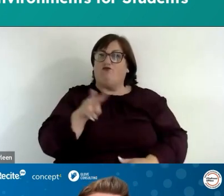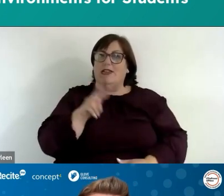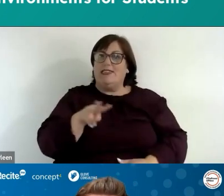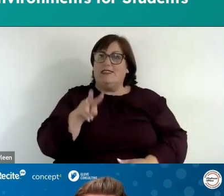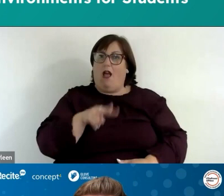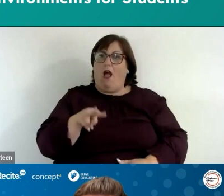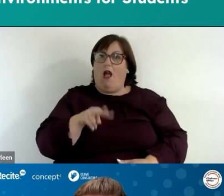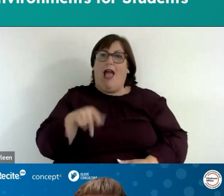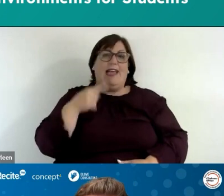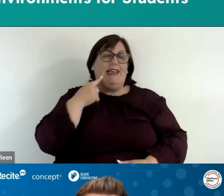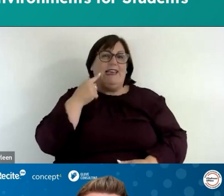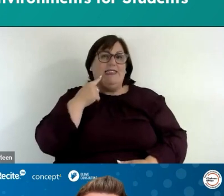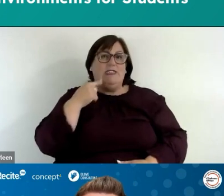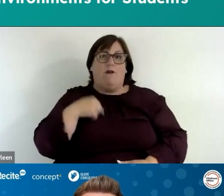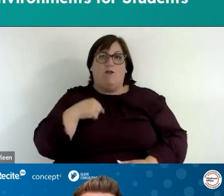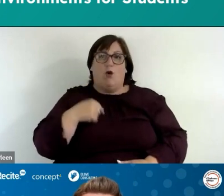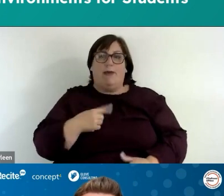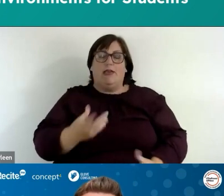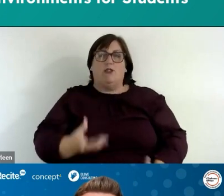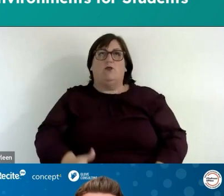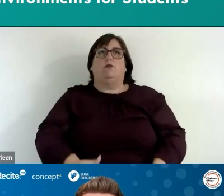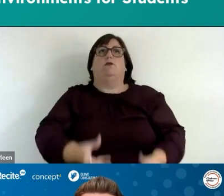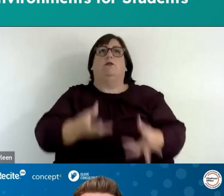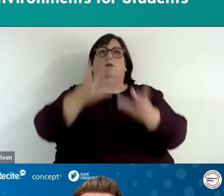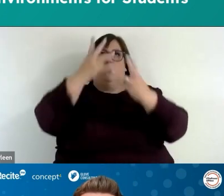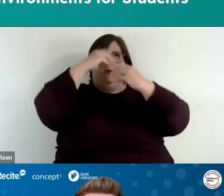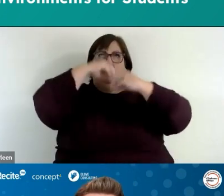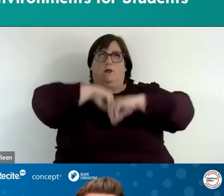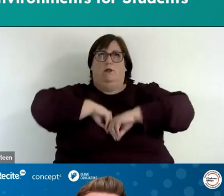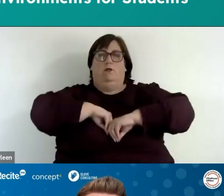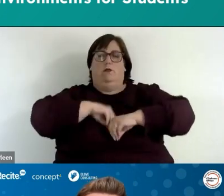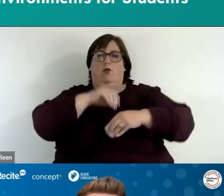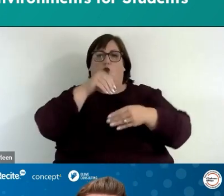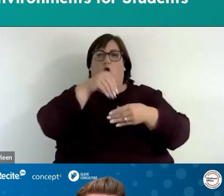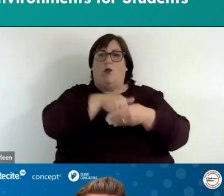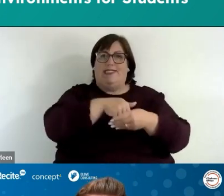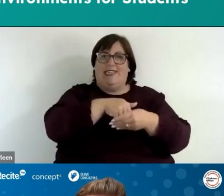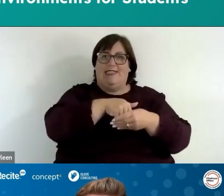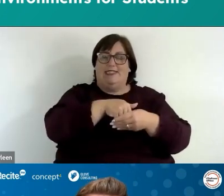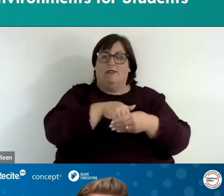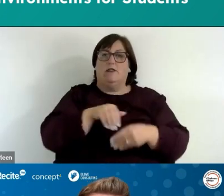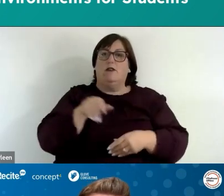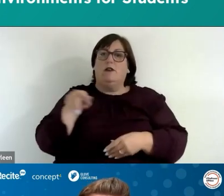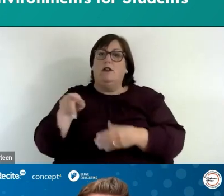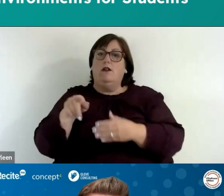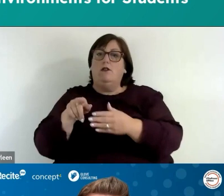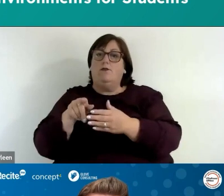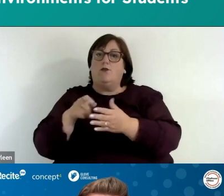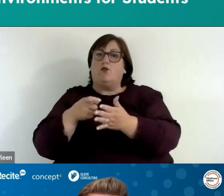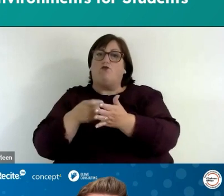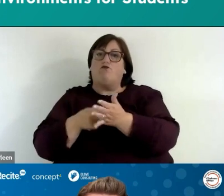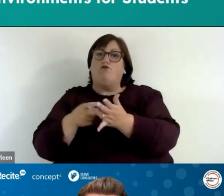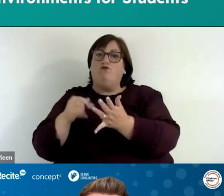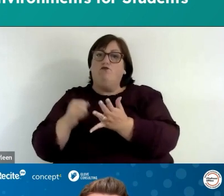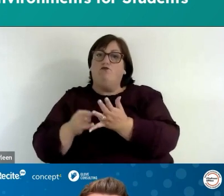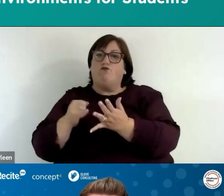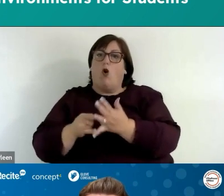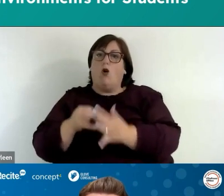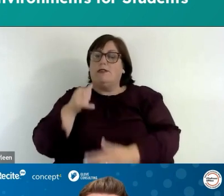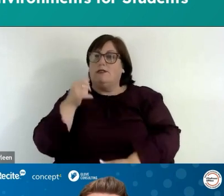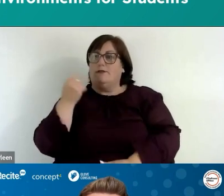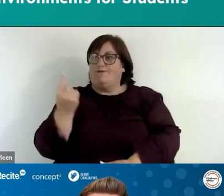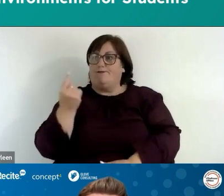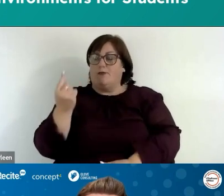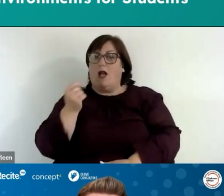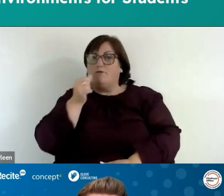that content. For Ross, it would be a black background with yellow text, or like